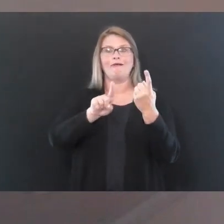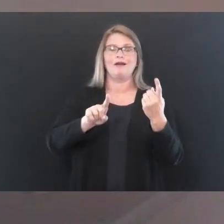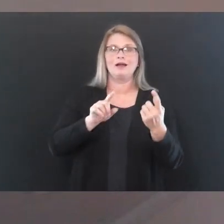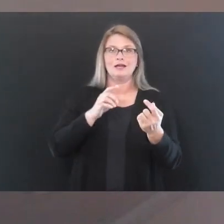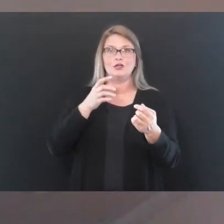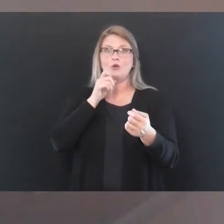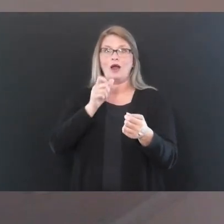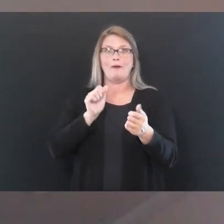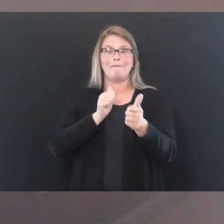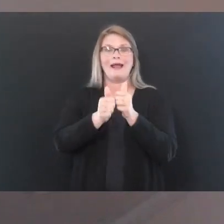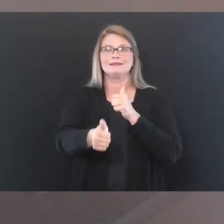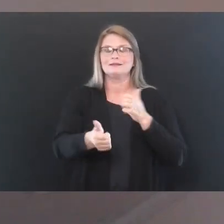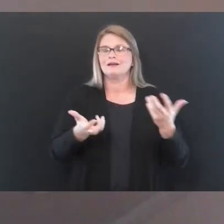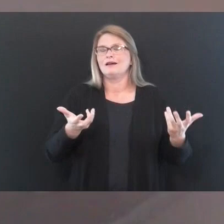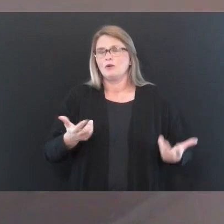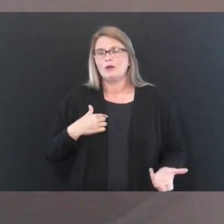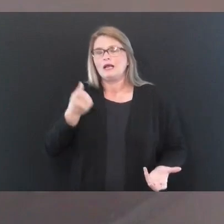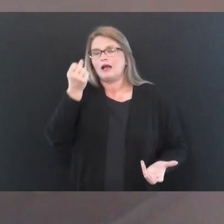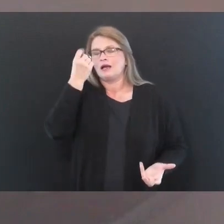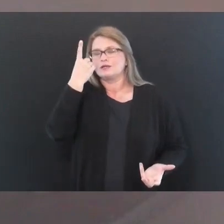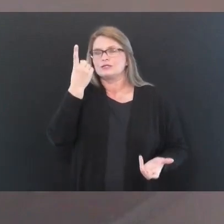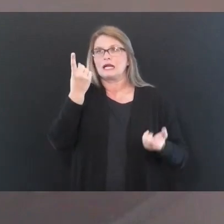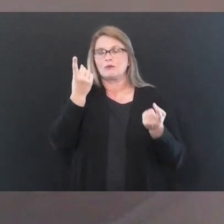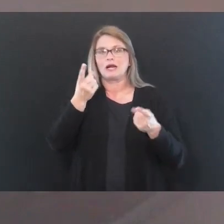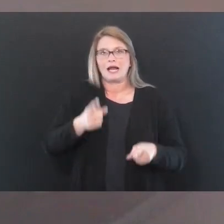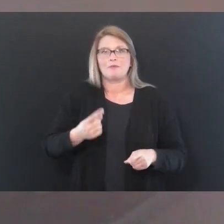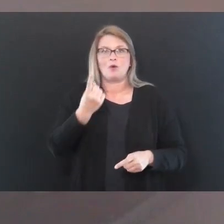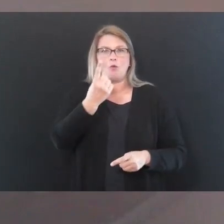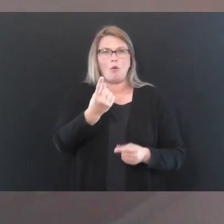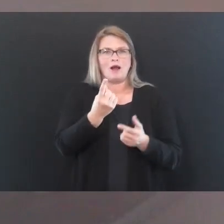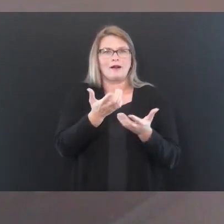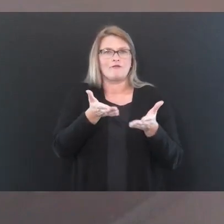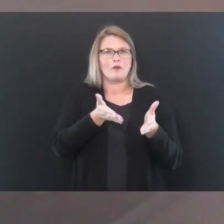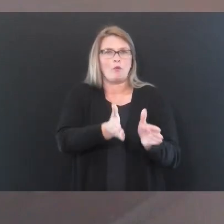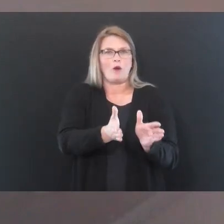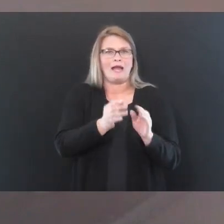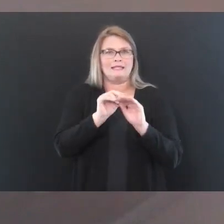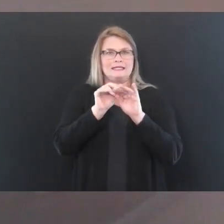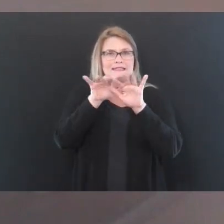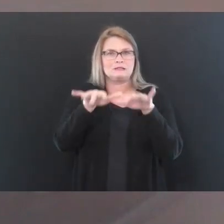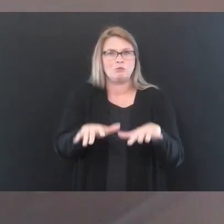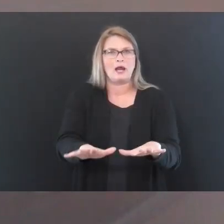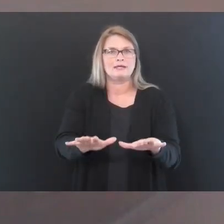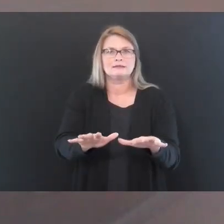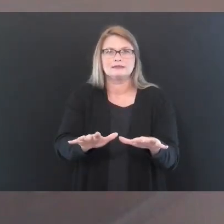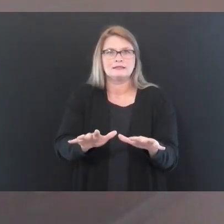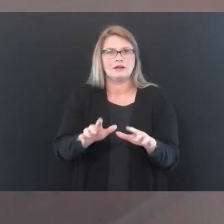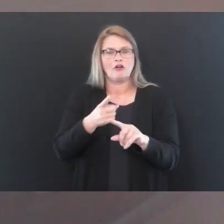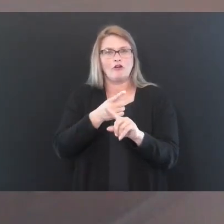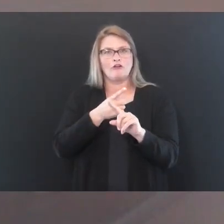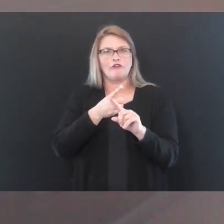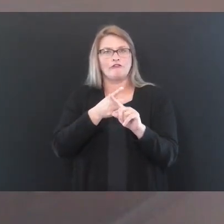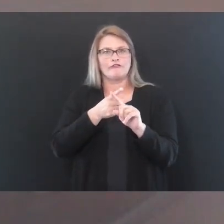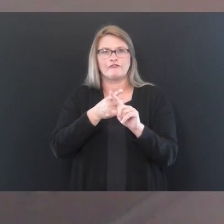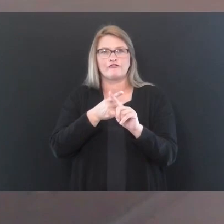pass in the night. And we understand that one of the ways this virus spreads today is spreading from not